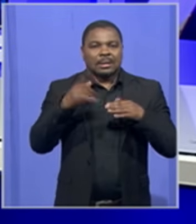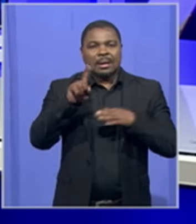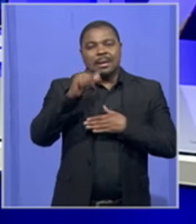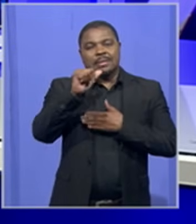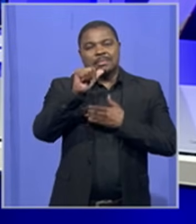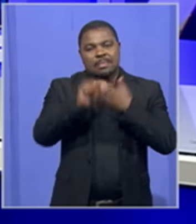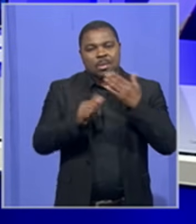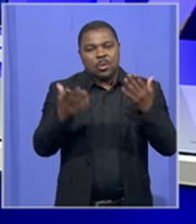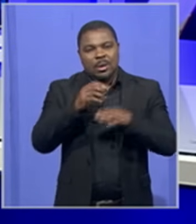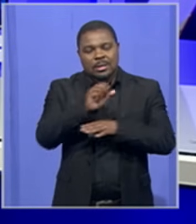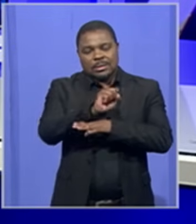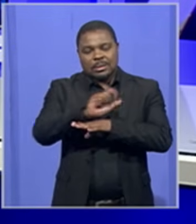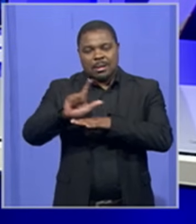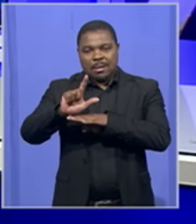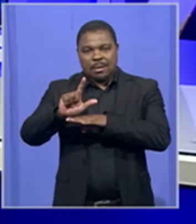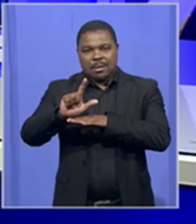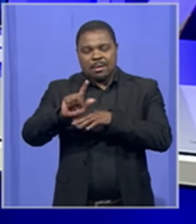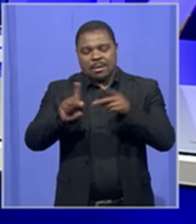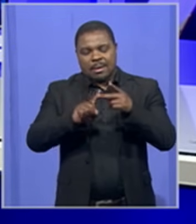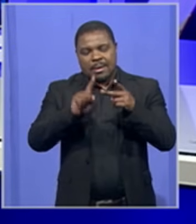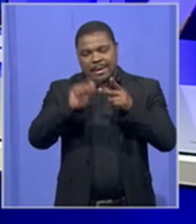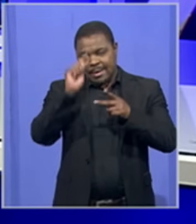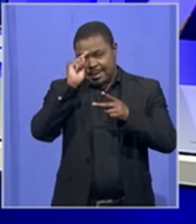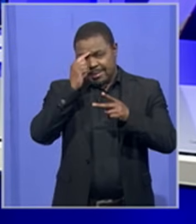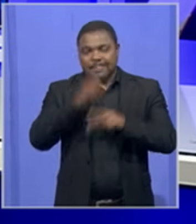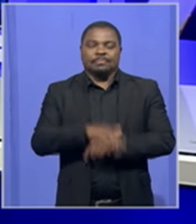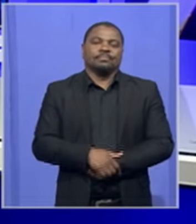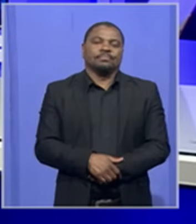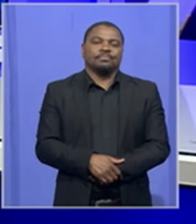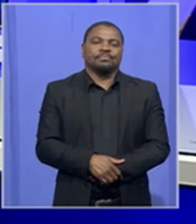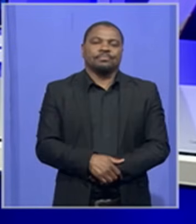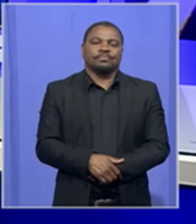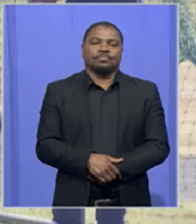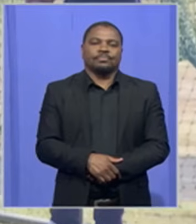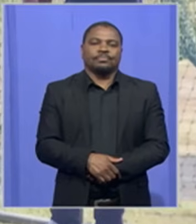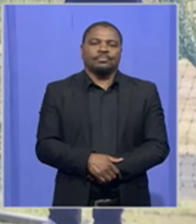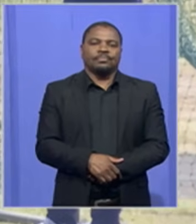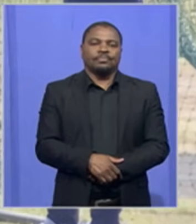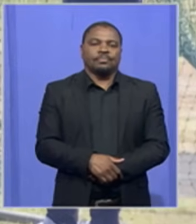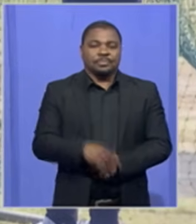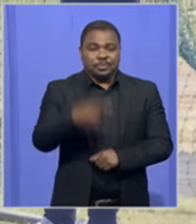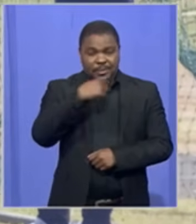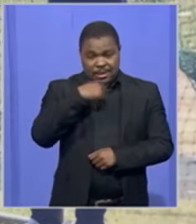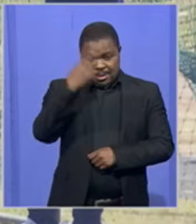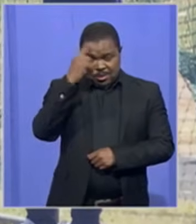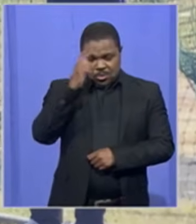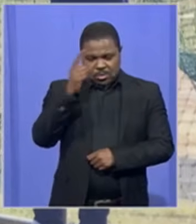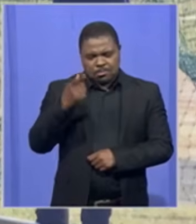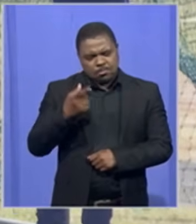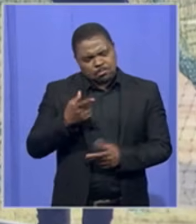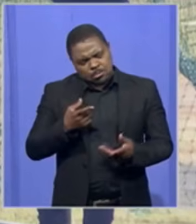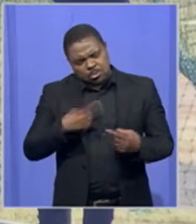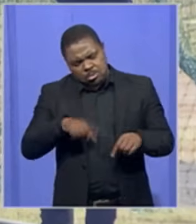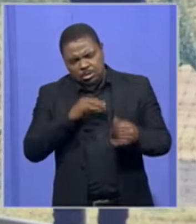kgwedi e tlang kwa Sri Lanka le India. I think, the one thing that we try